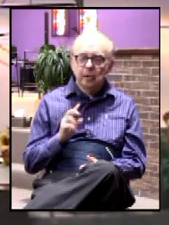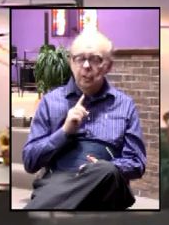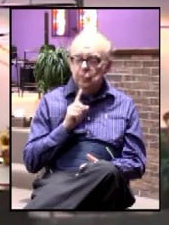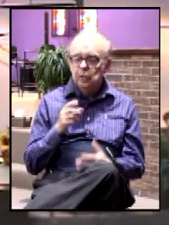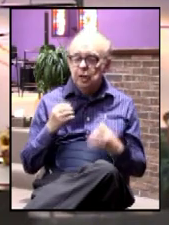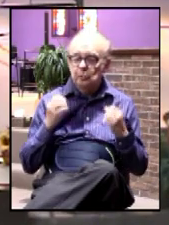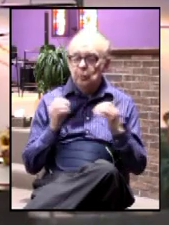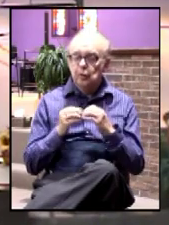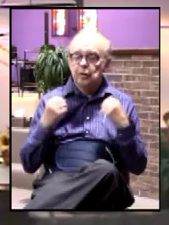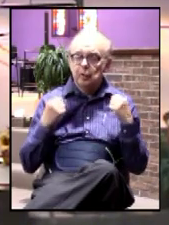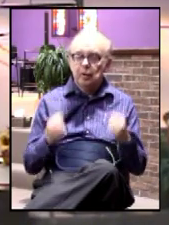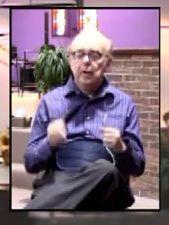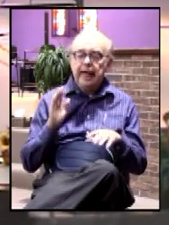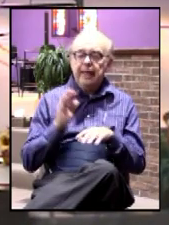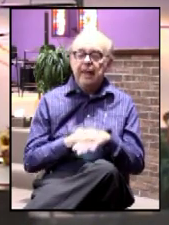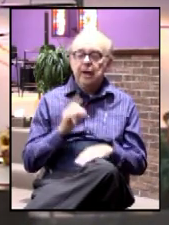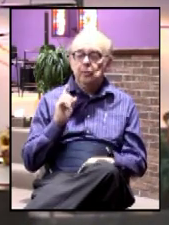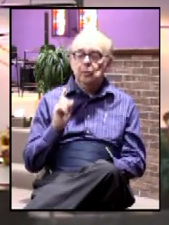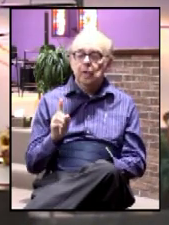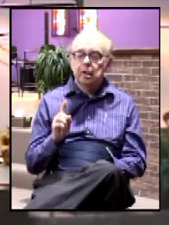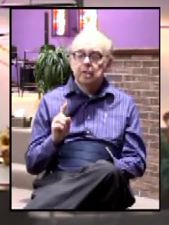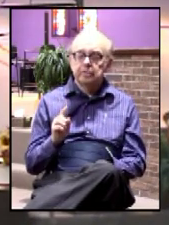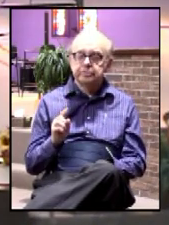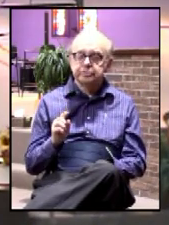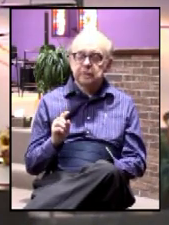are stronger than one.